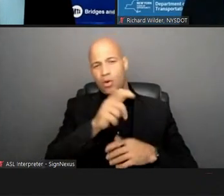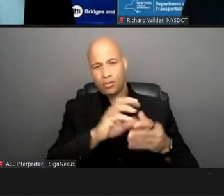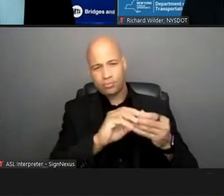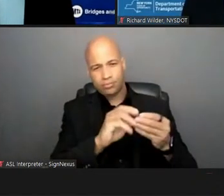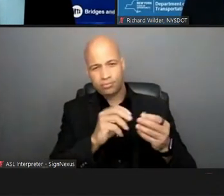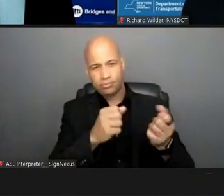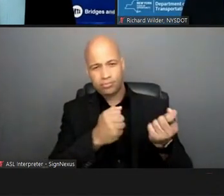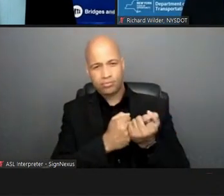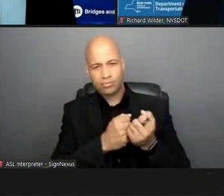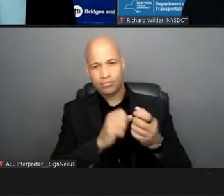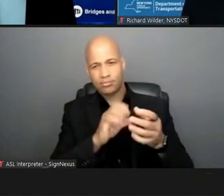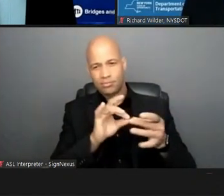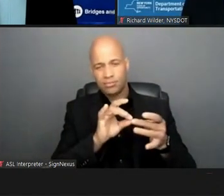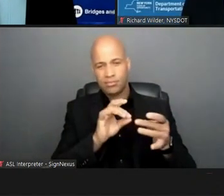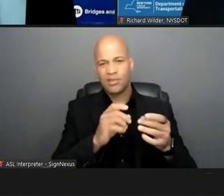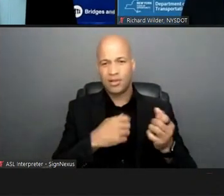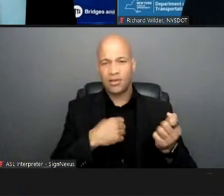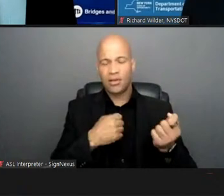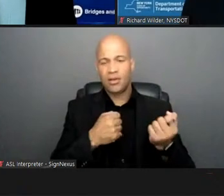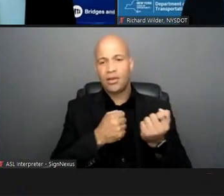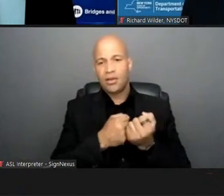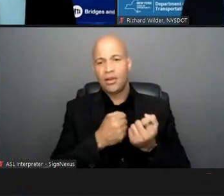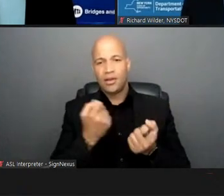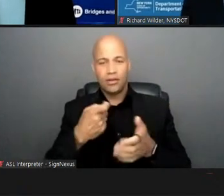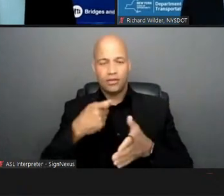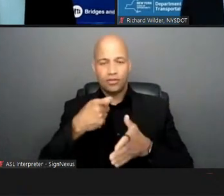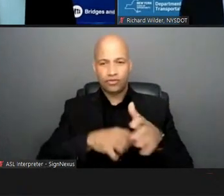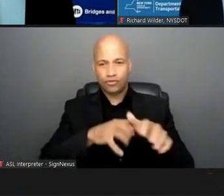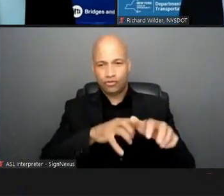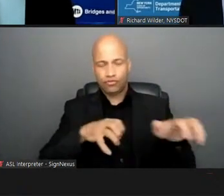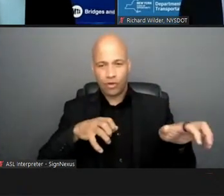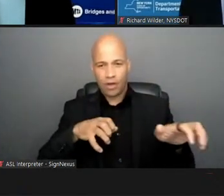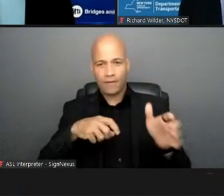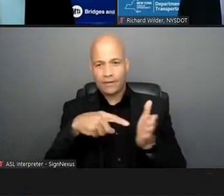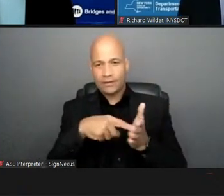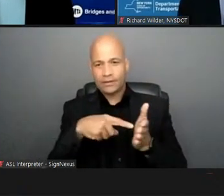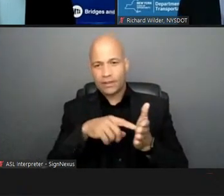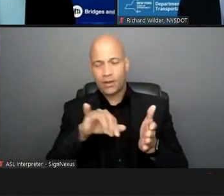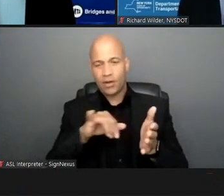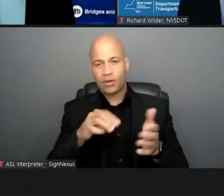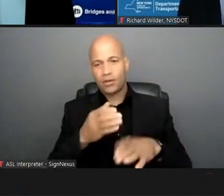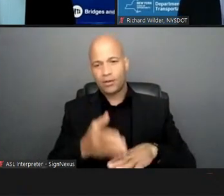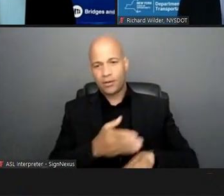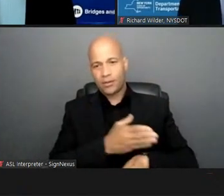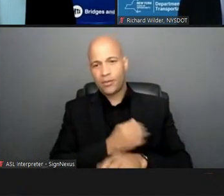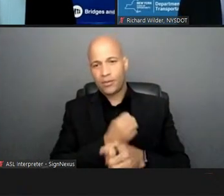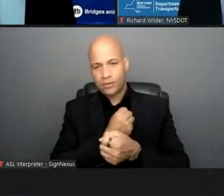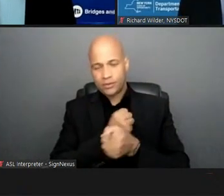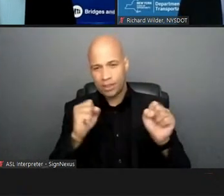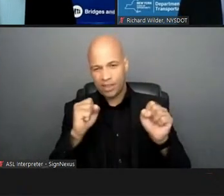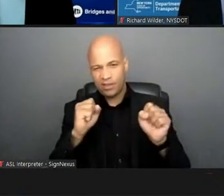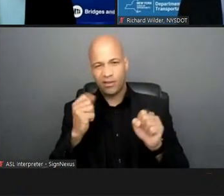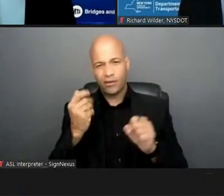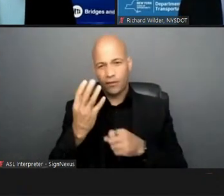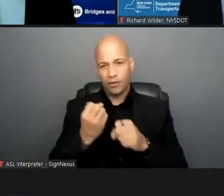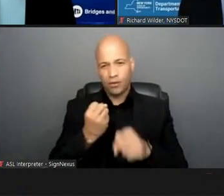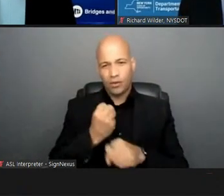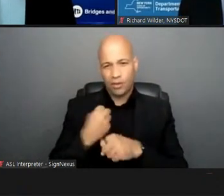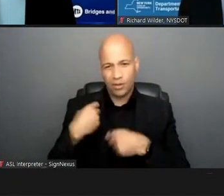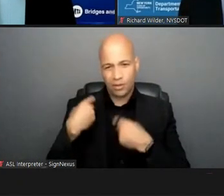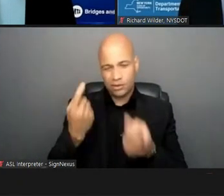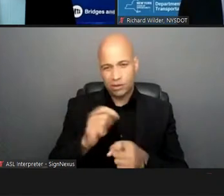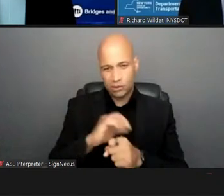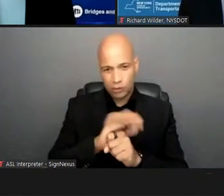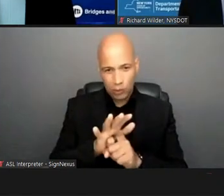Sandra Voss in calling for reduced traffic deaths by cars and improving safety on our streets the last few years especially since covid